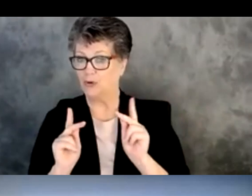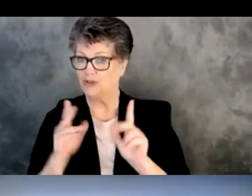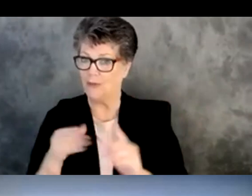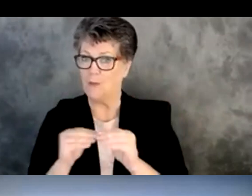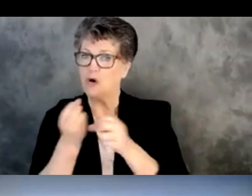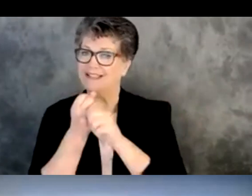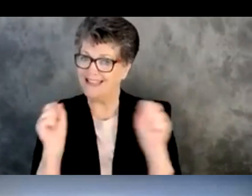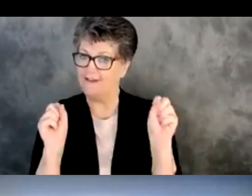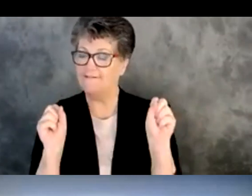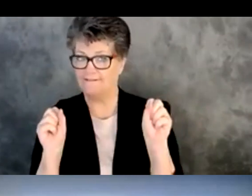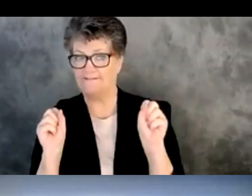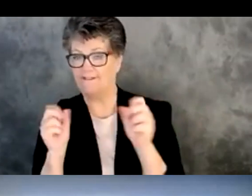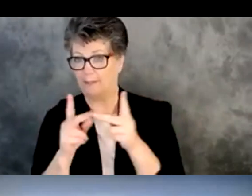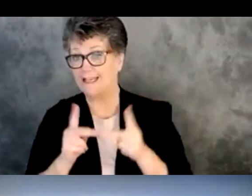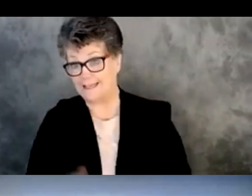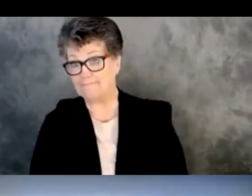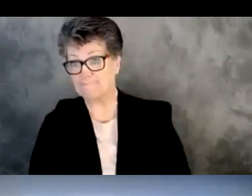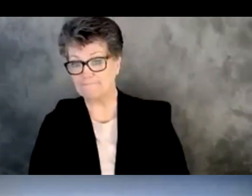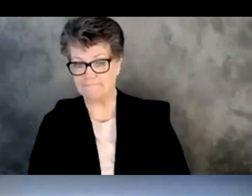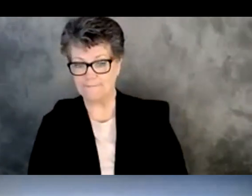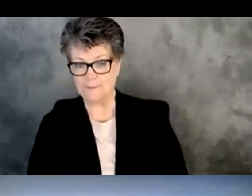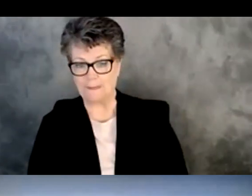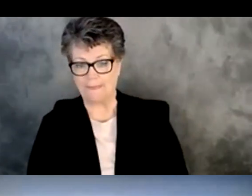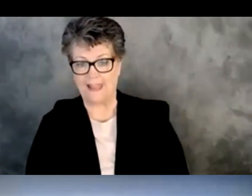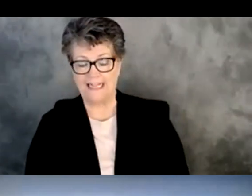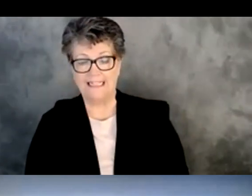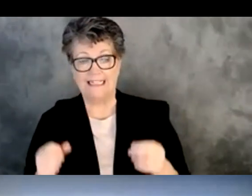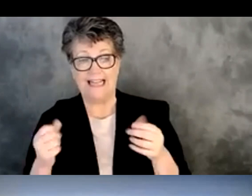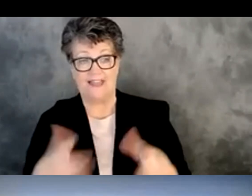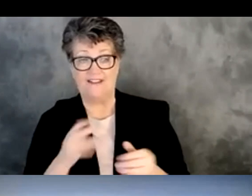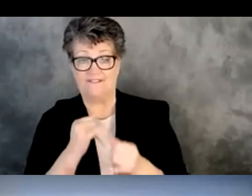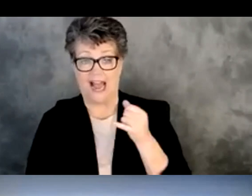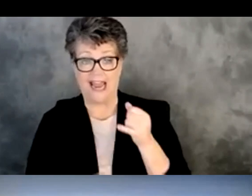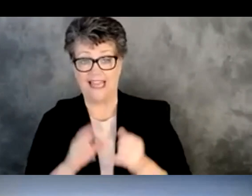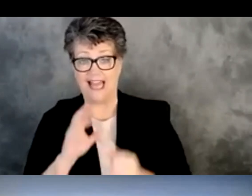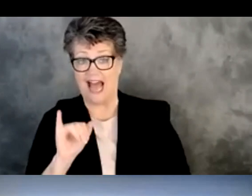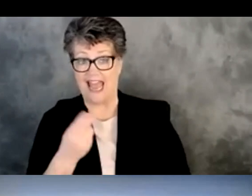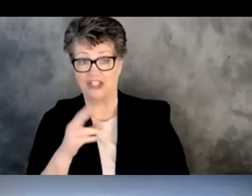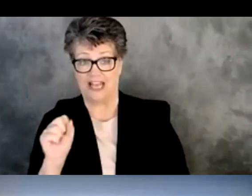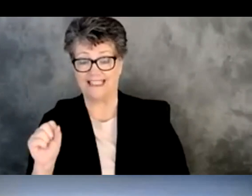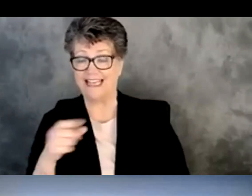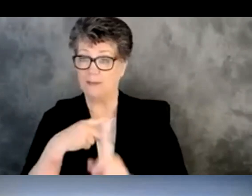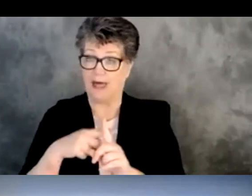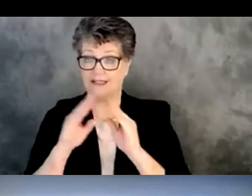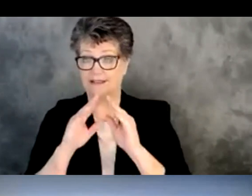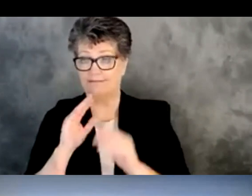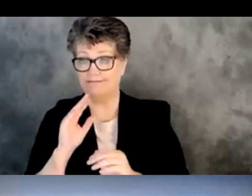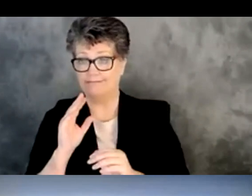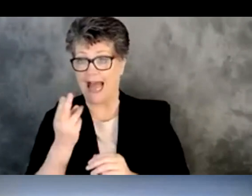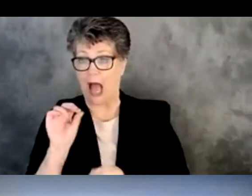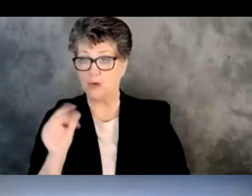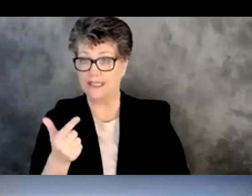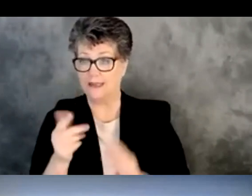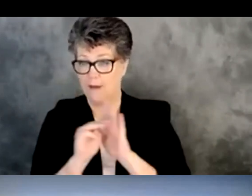safe place. And then finally, the IHSS Plus housing models